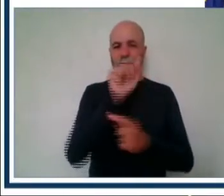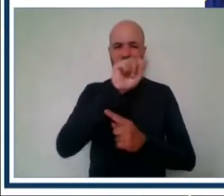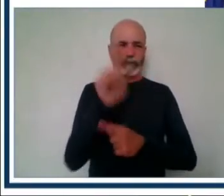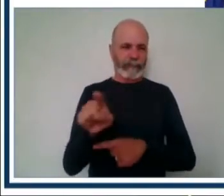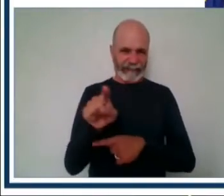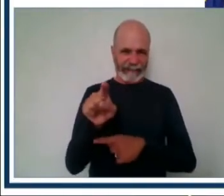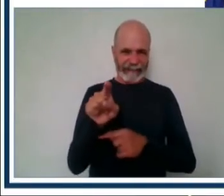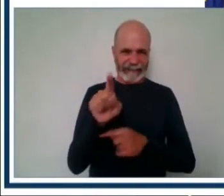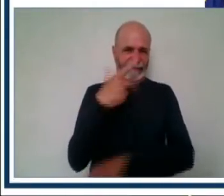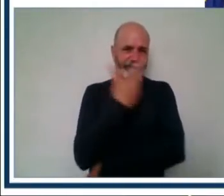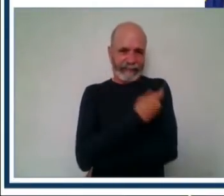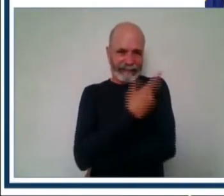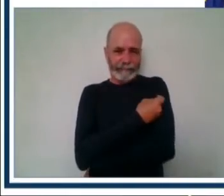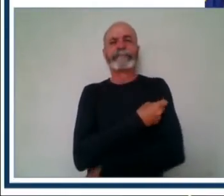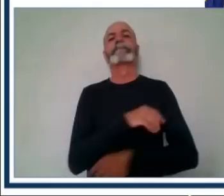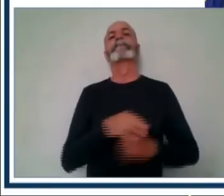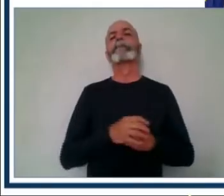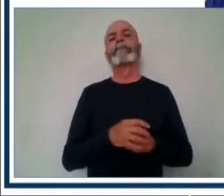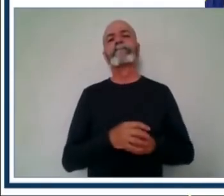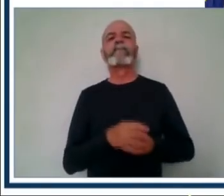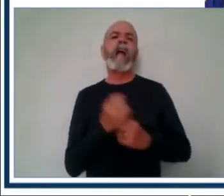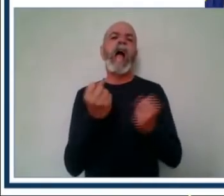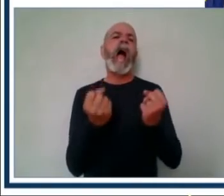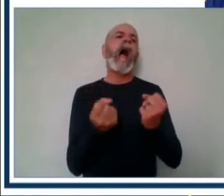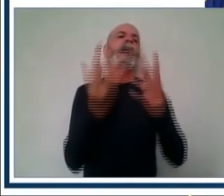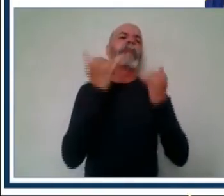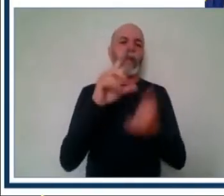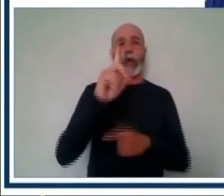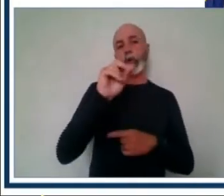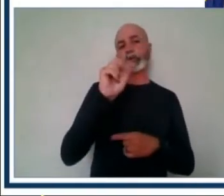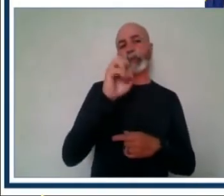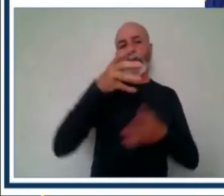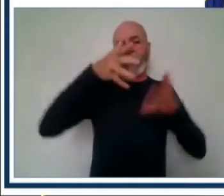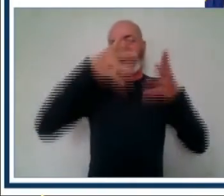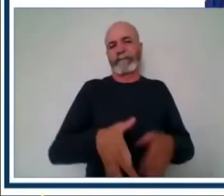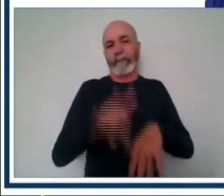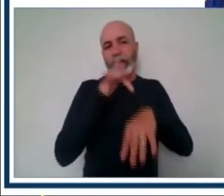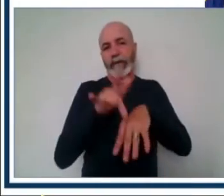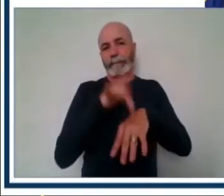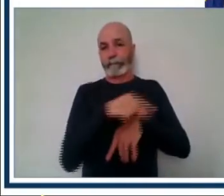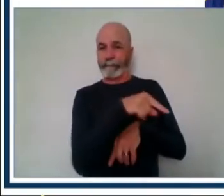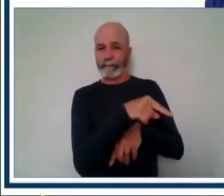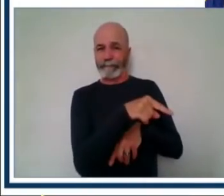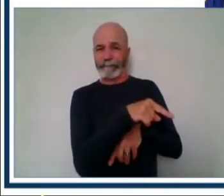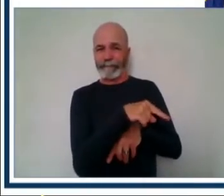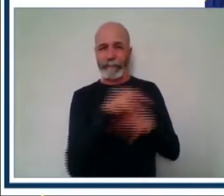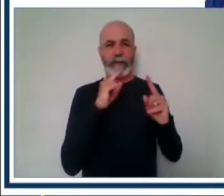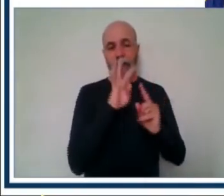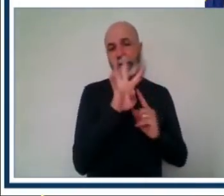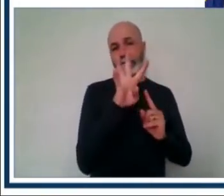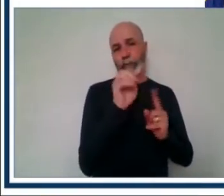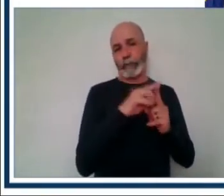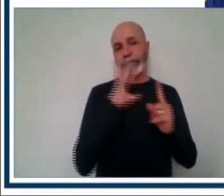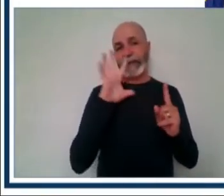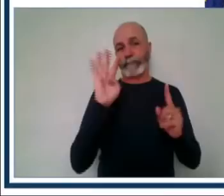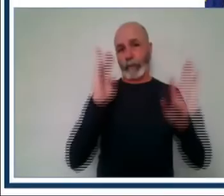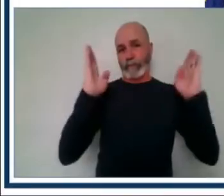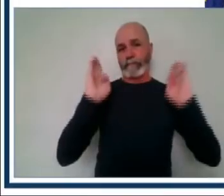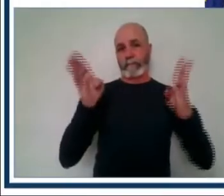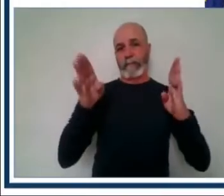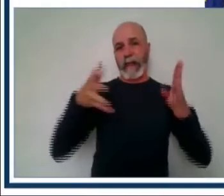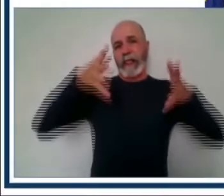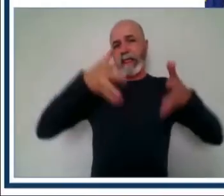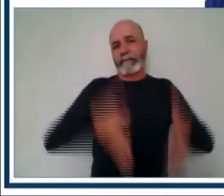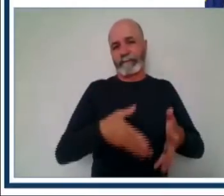doses are still available for that upcoming age group? And have you said what the expiry date is on those